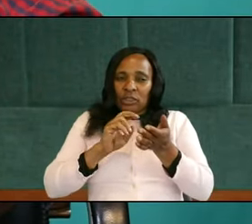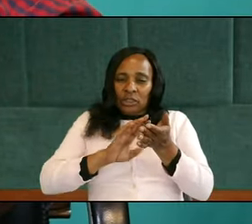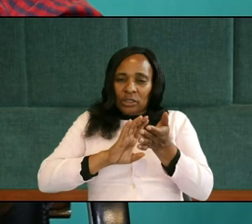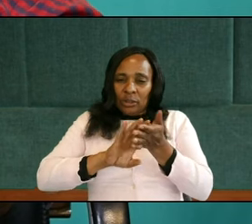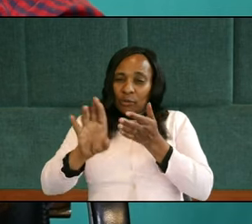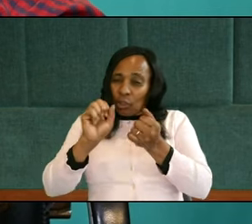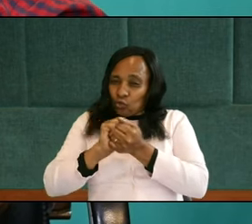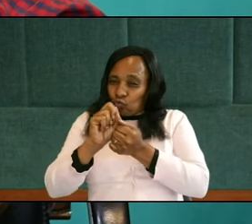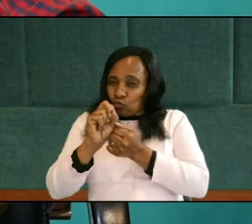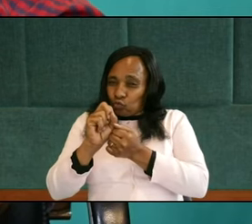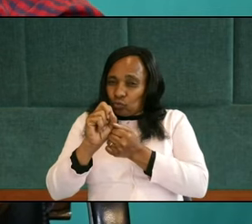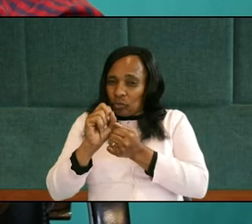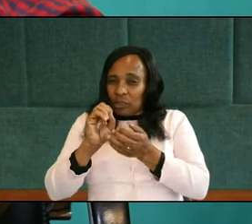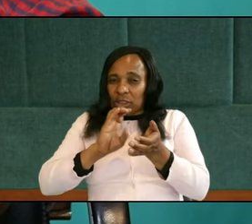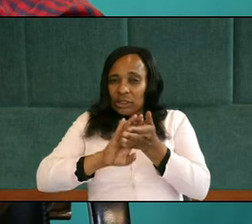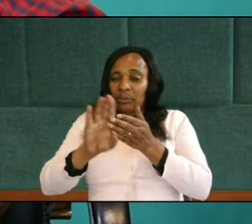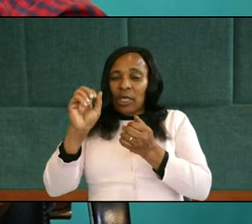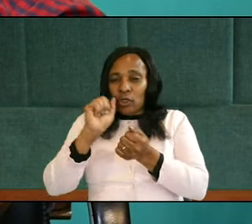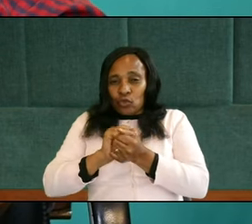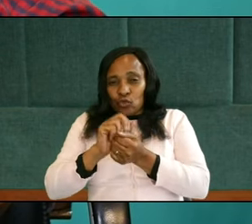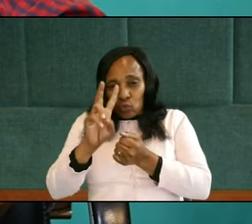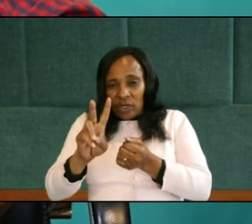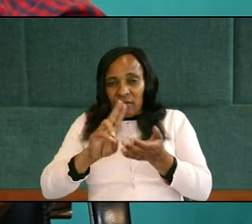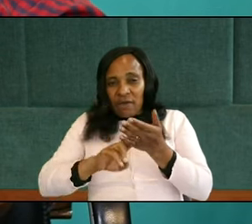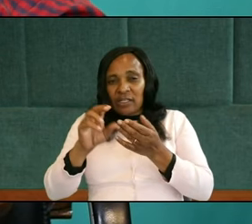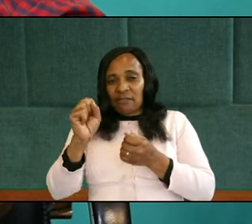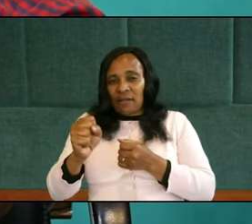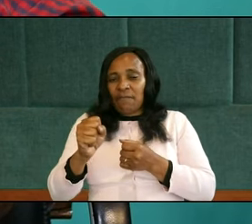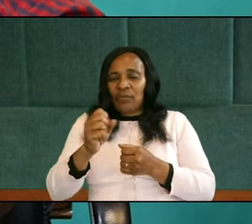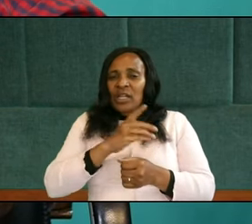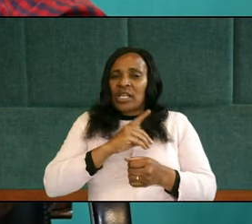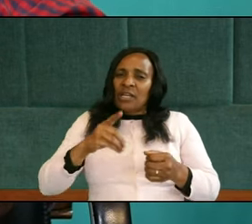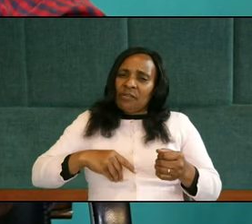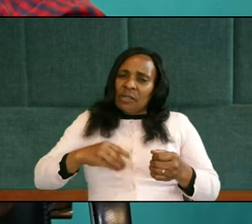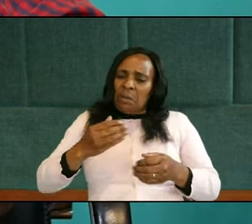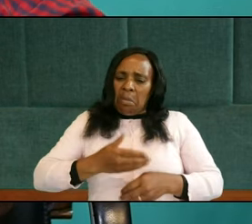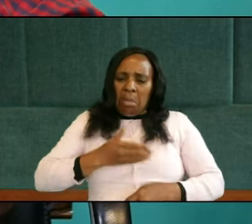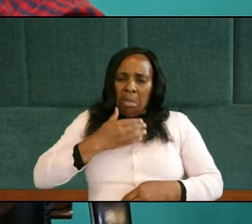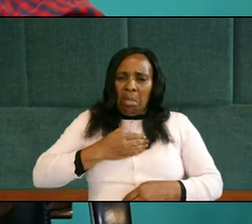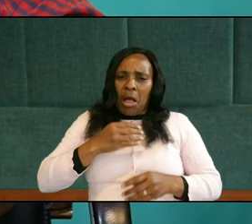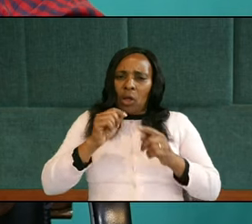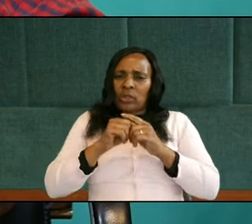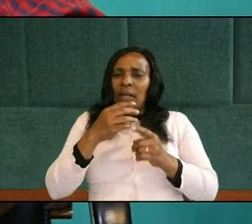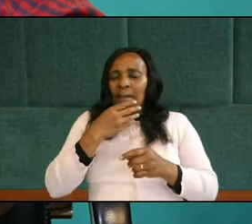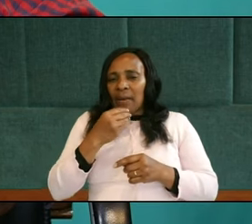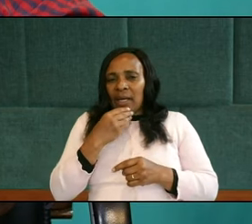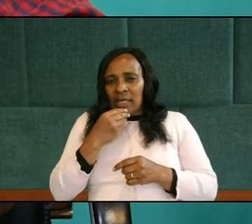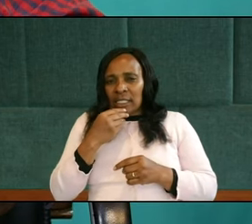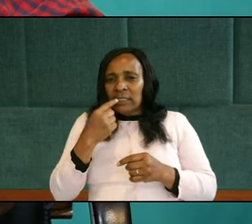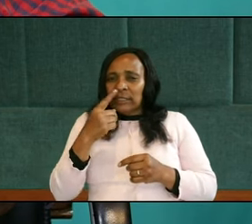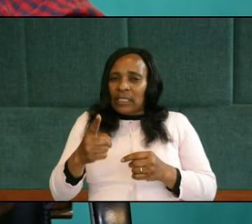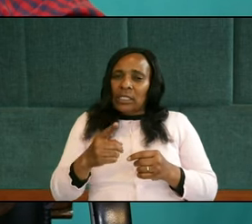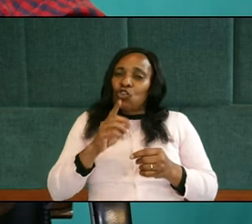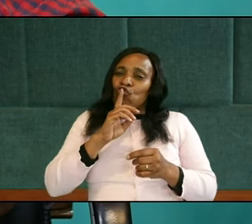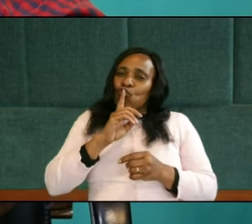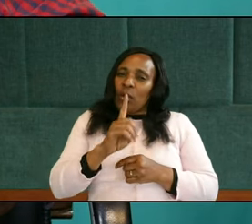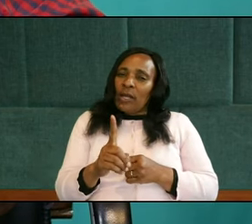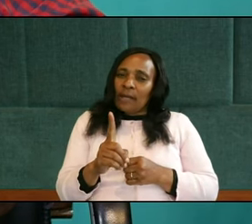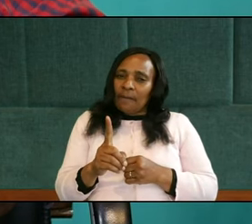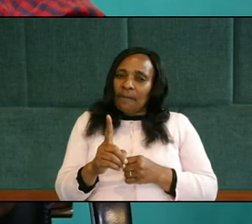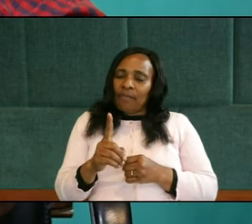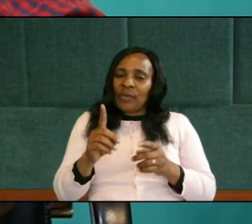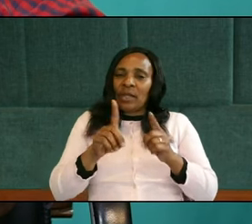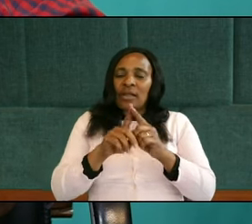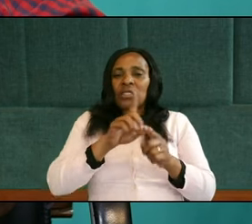12 verse 5. The Bible says, David burned with anger against the man and said to Nathan, as surely as